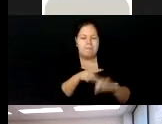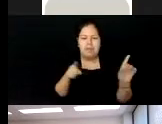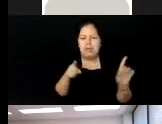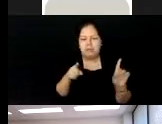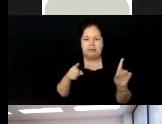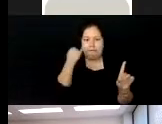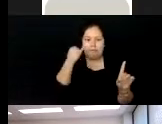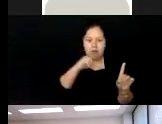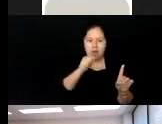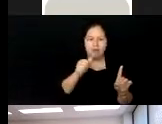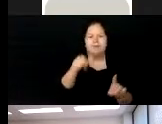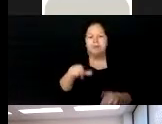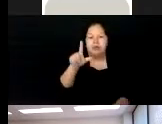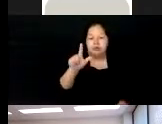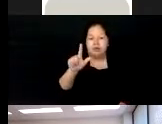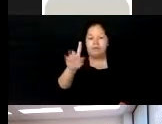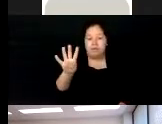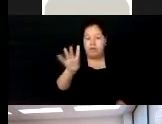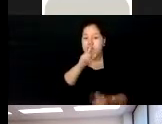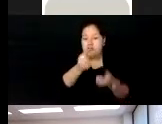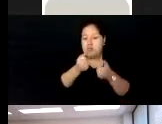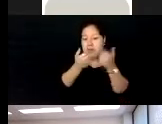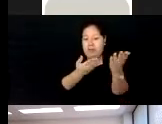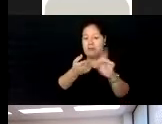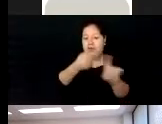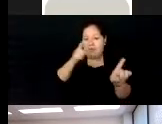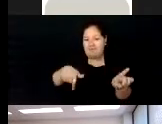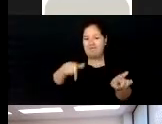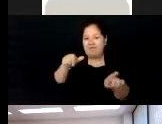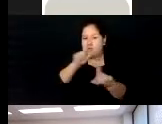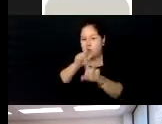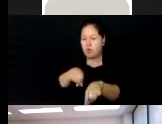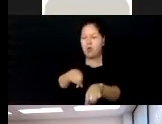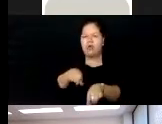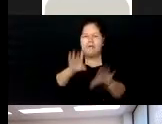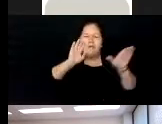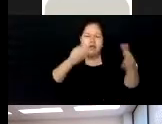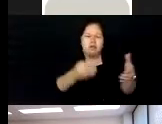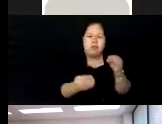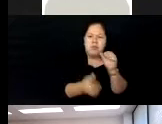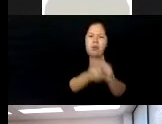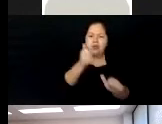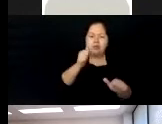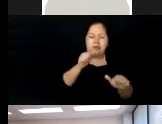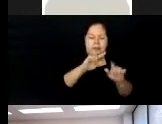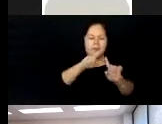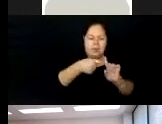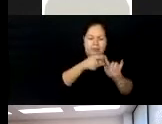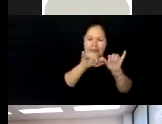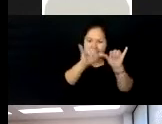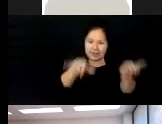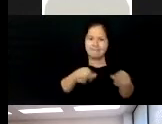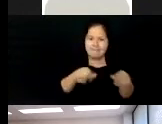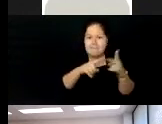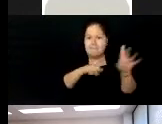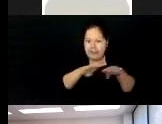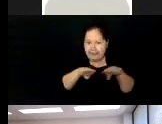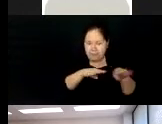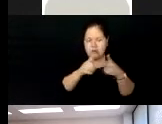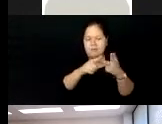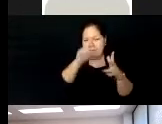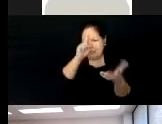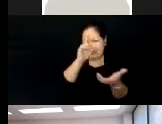24 recommendations arising from the In Plain Sight report focus broadly on systems, behaviors, and